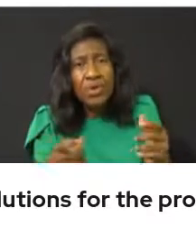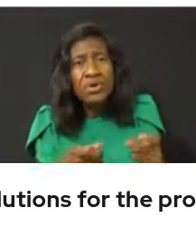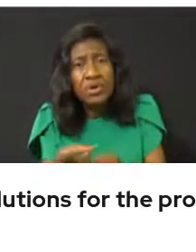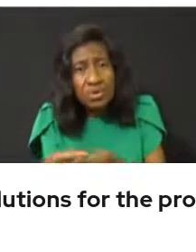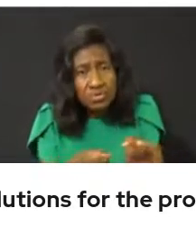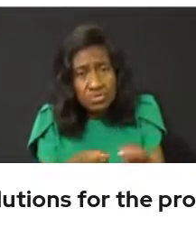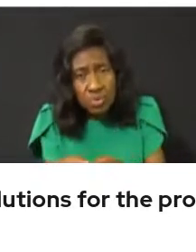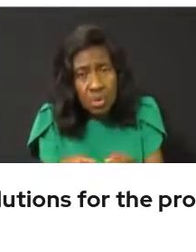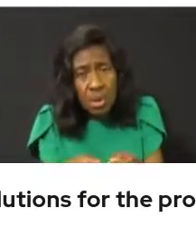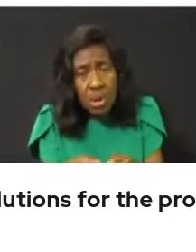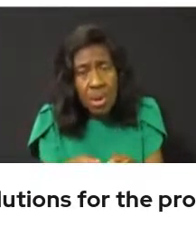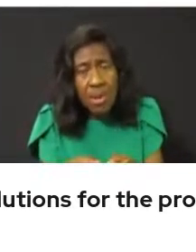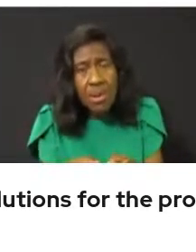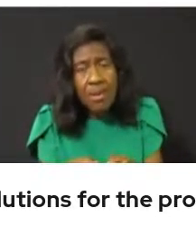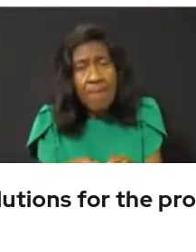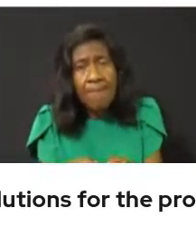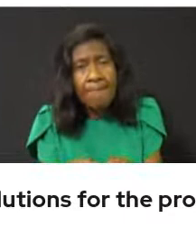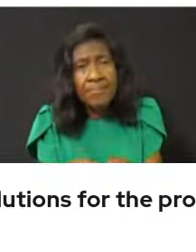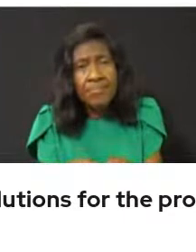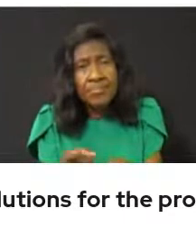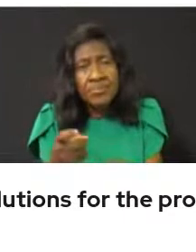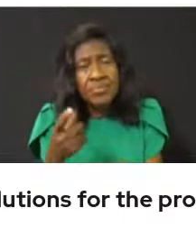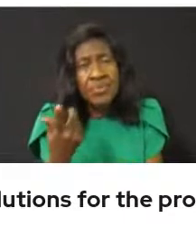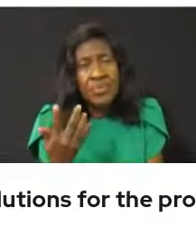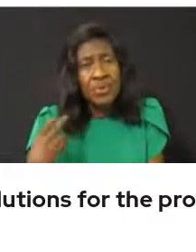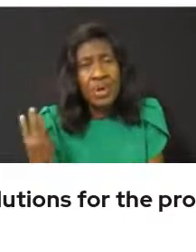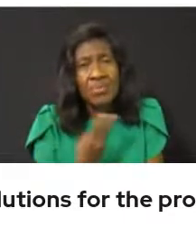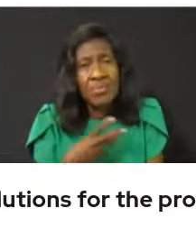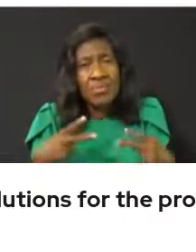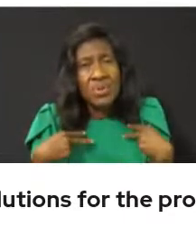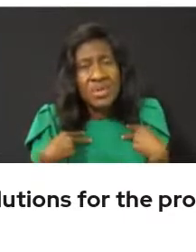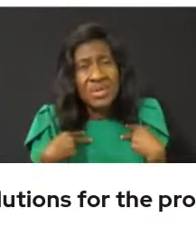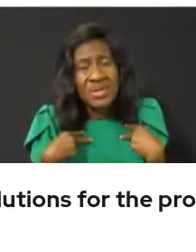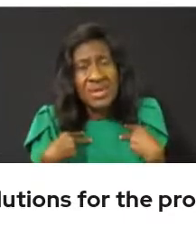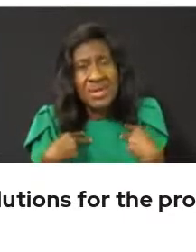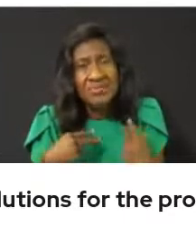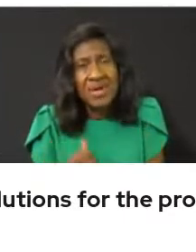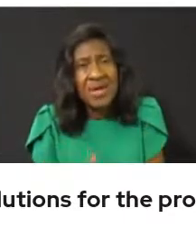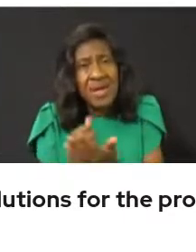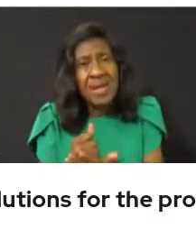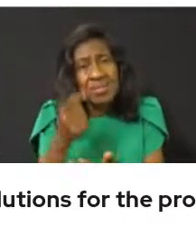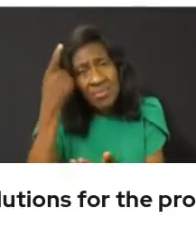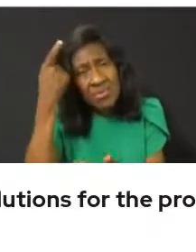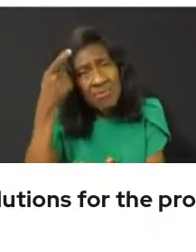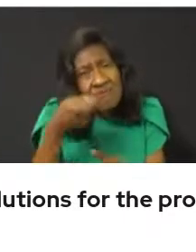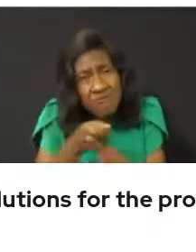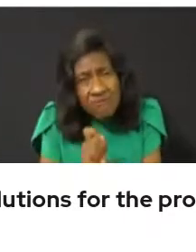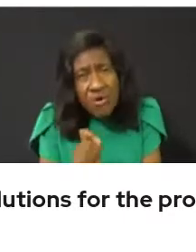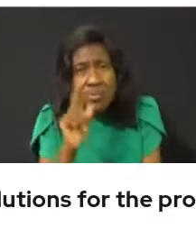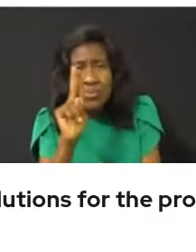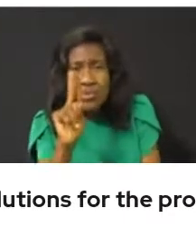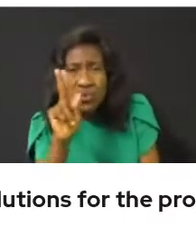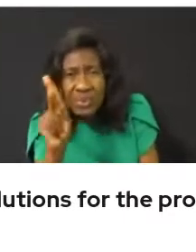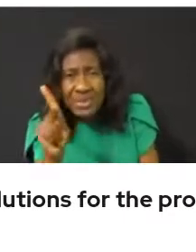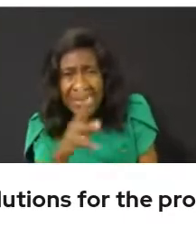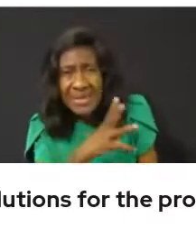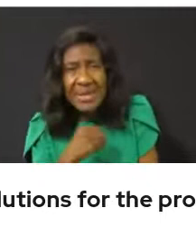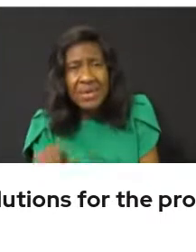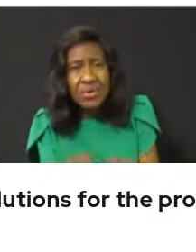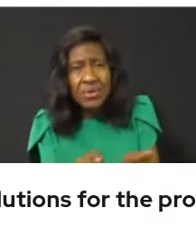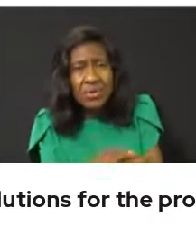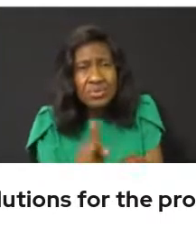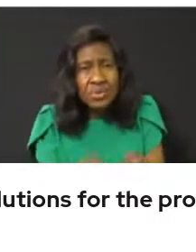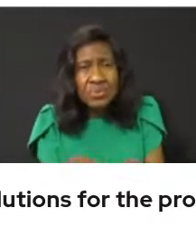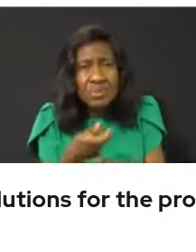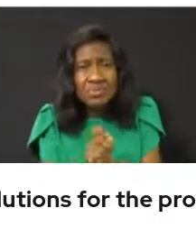data and analytics. So we have a local team and help from the UK looking at various modeling so the government can have a